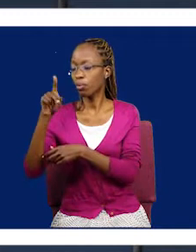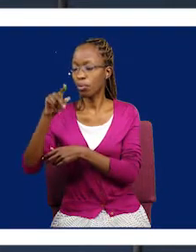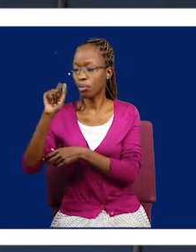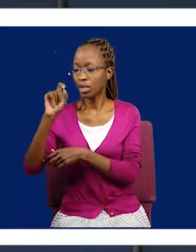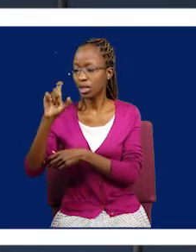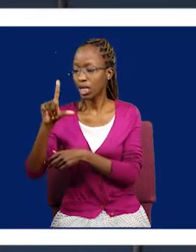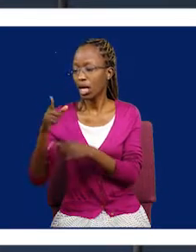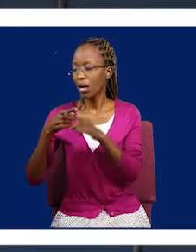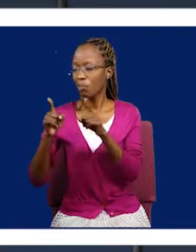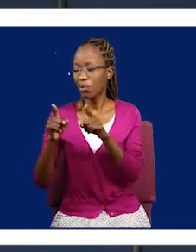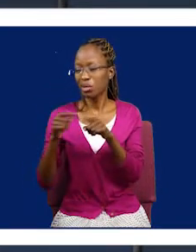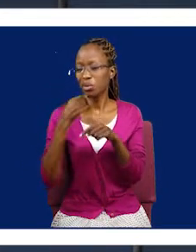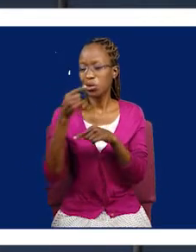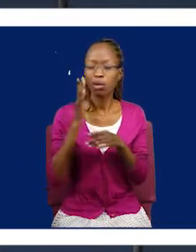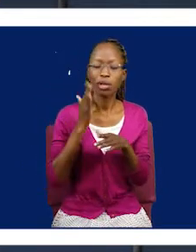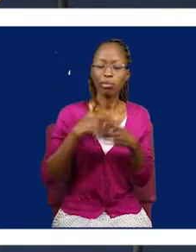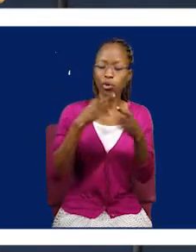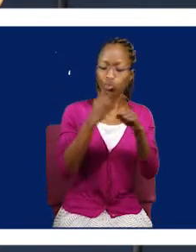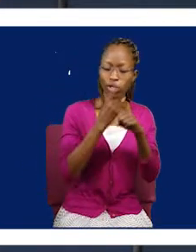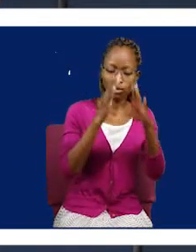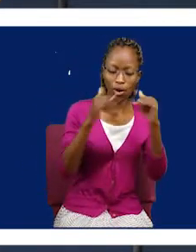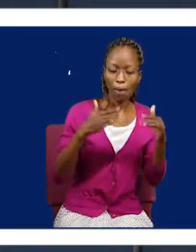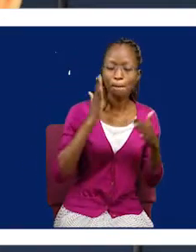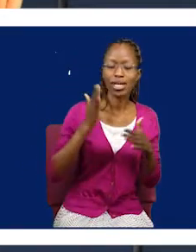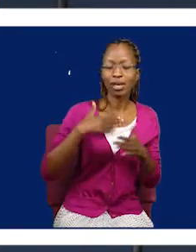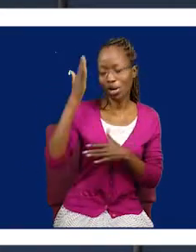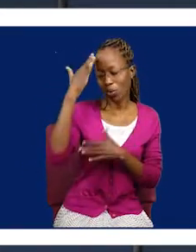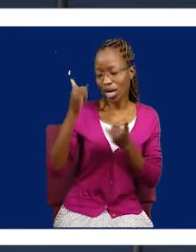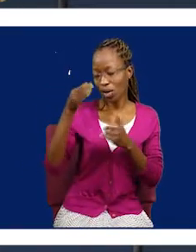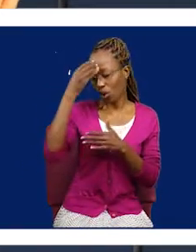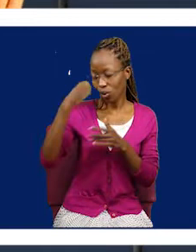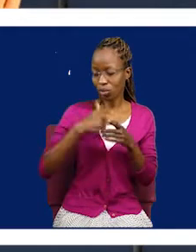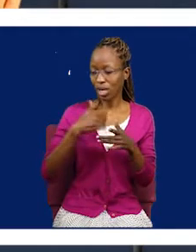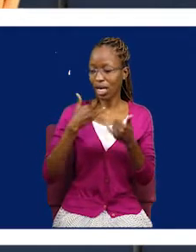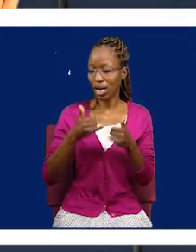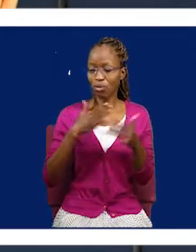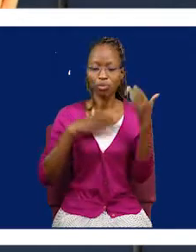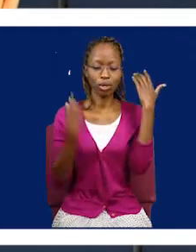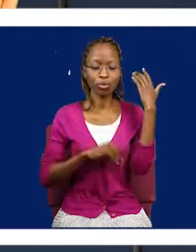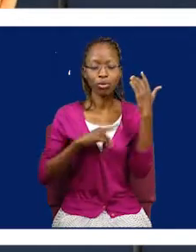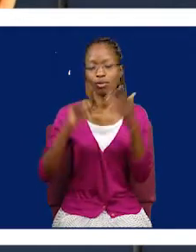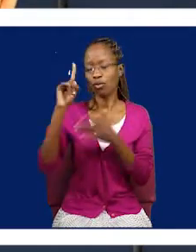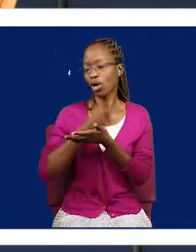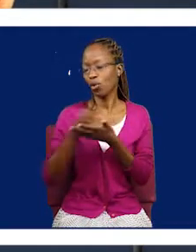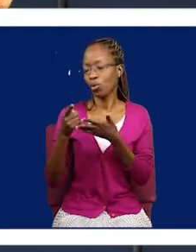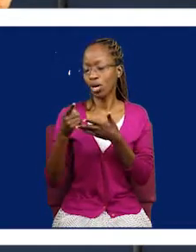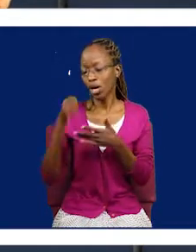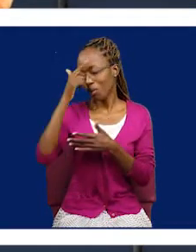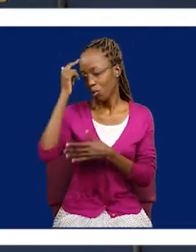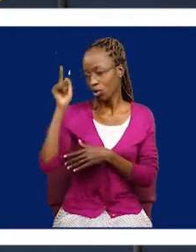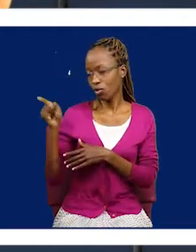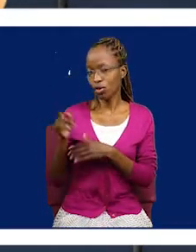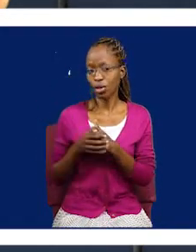mom that I was going to Susie's house. Now, my mom found out, and she was mad. Now I'm grounded for a week. Thanks